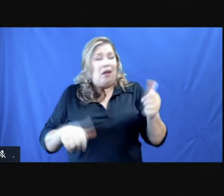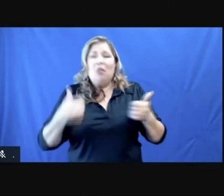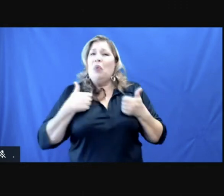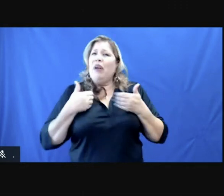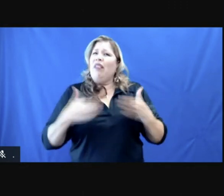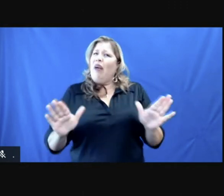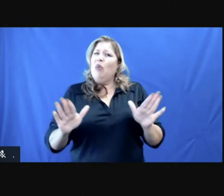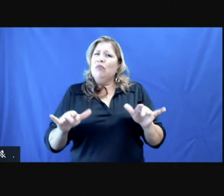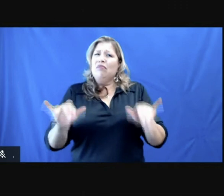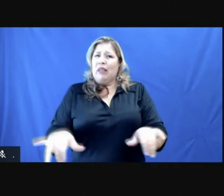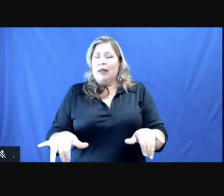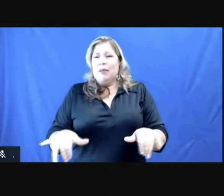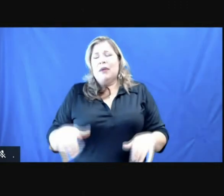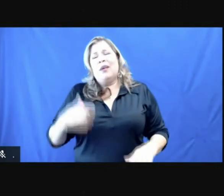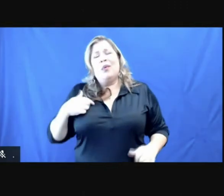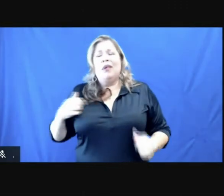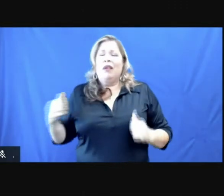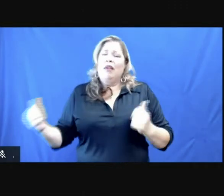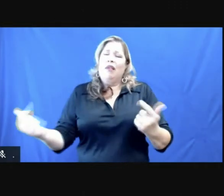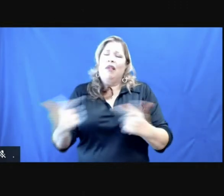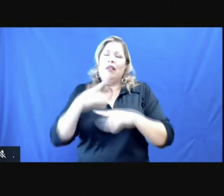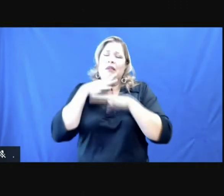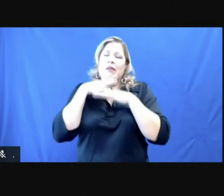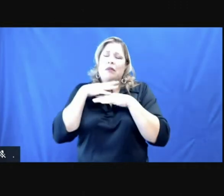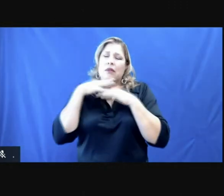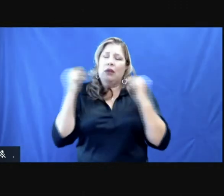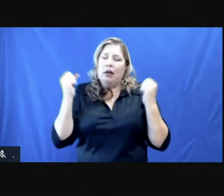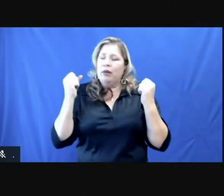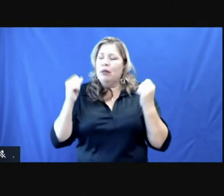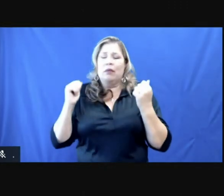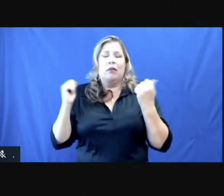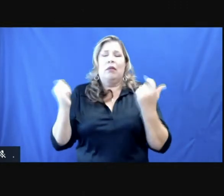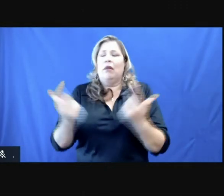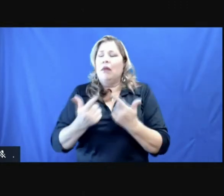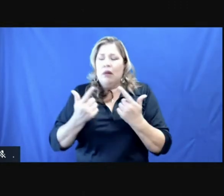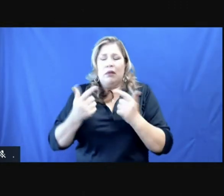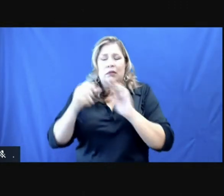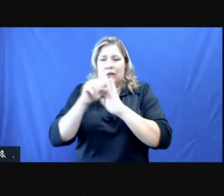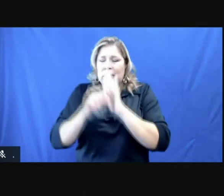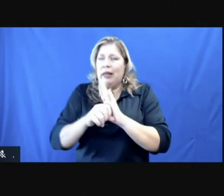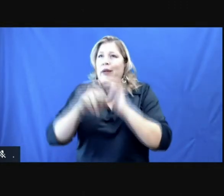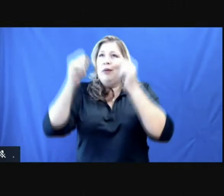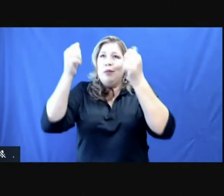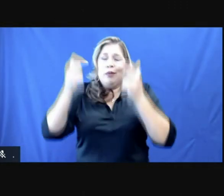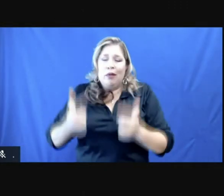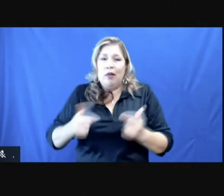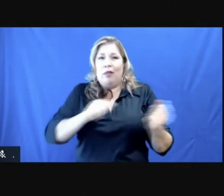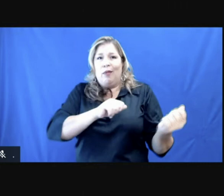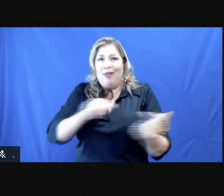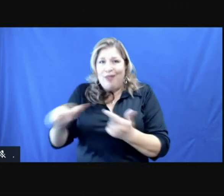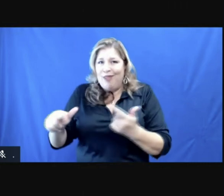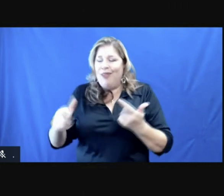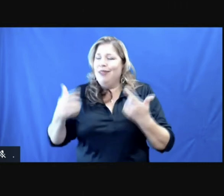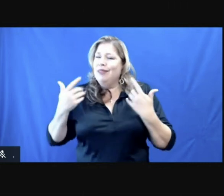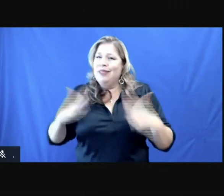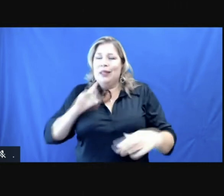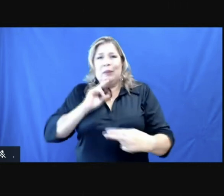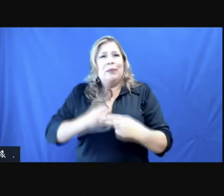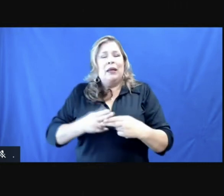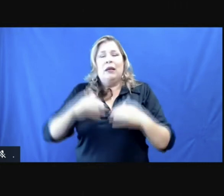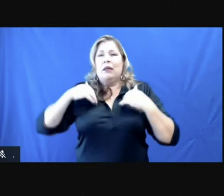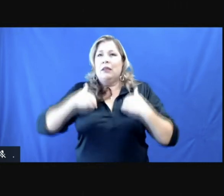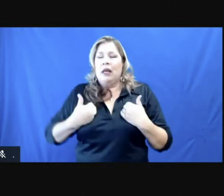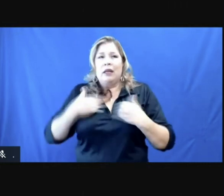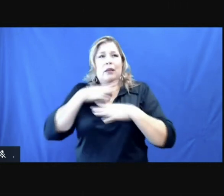occur because we're fatigued. The whole state mentions this, that this idea of COVID fatigue, COVID resentment is